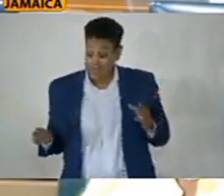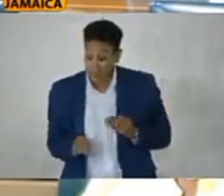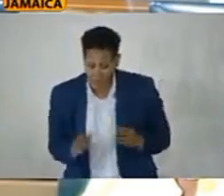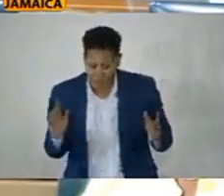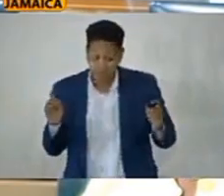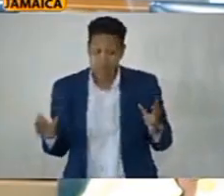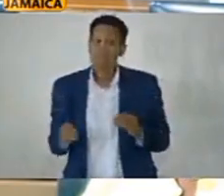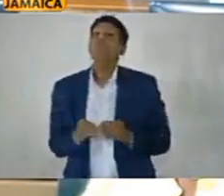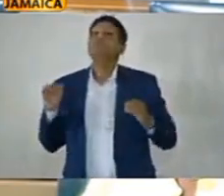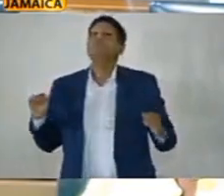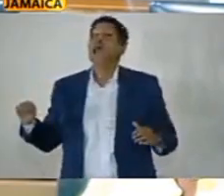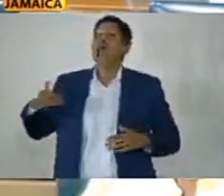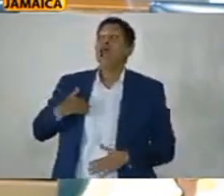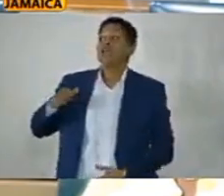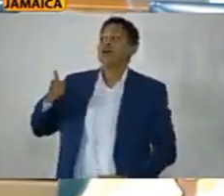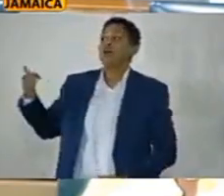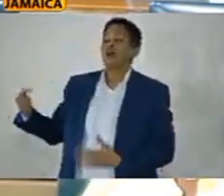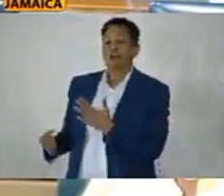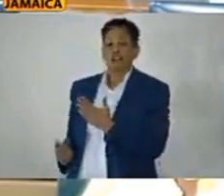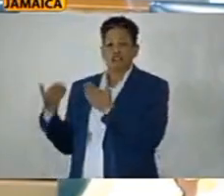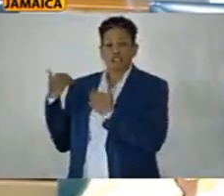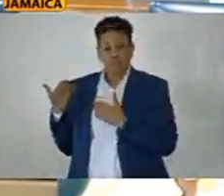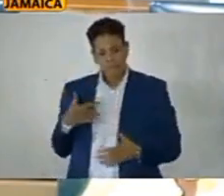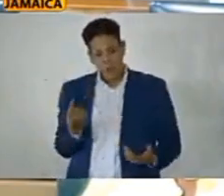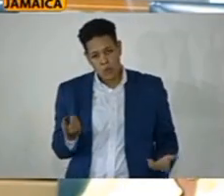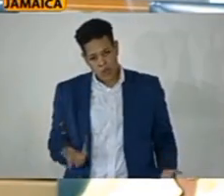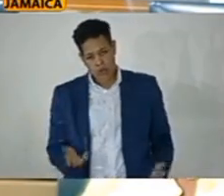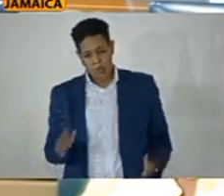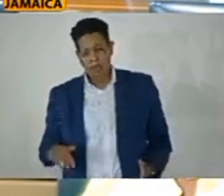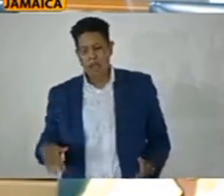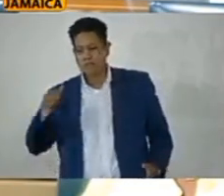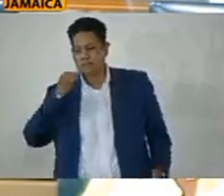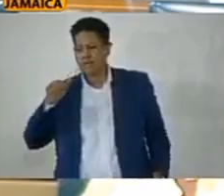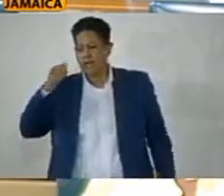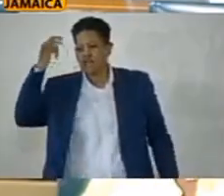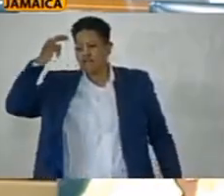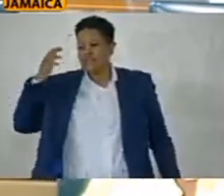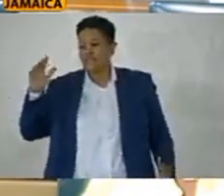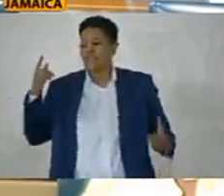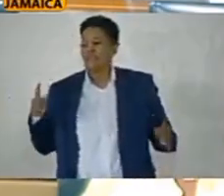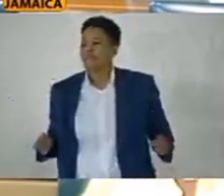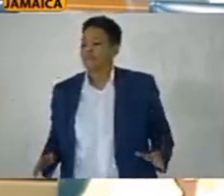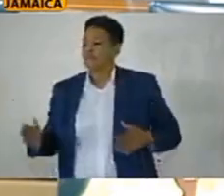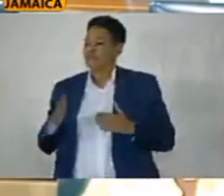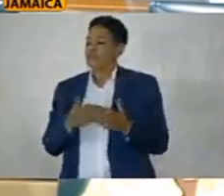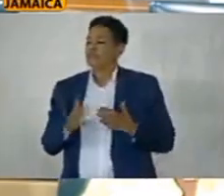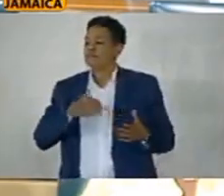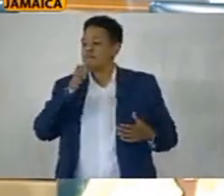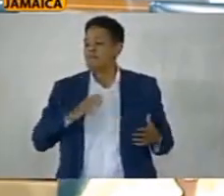have other matters, right? That's not unreasonable. Anyway, Madam Speaker,